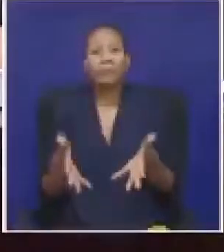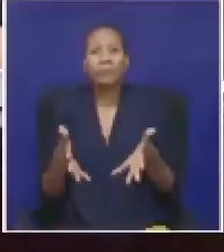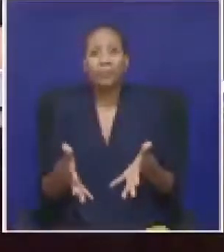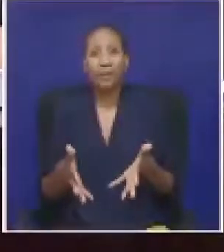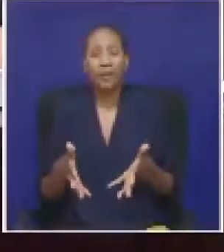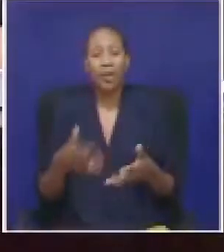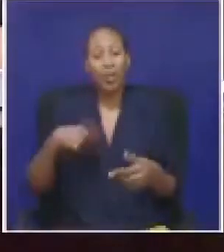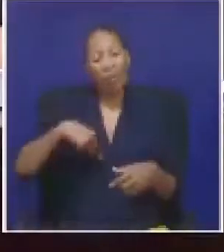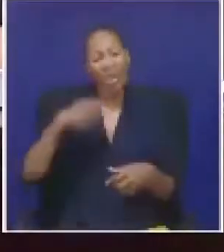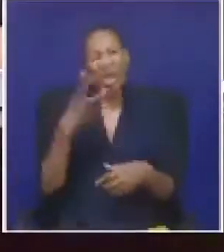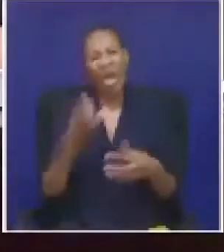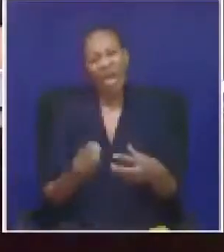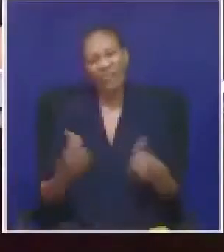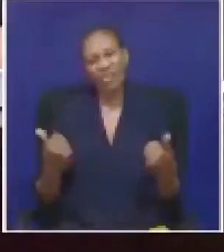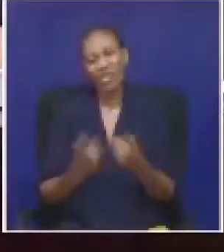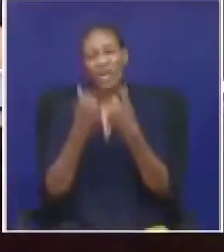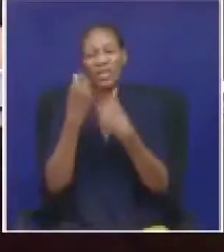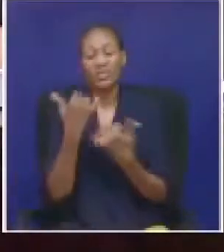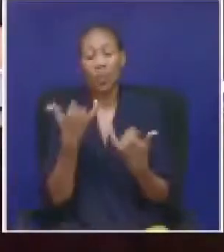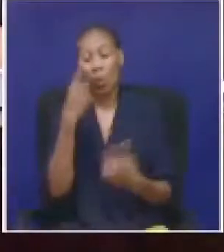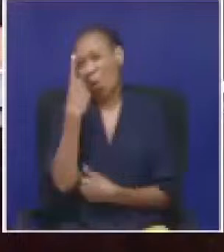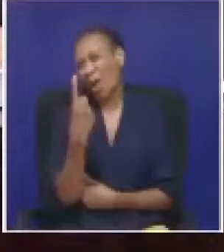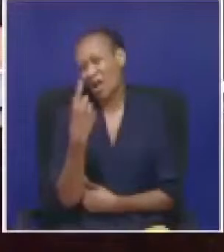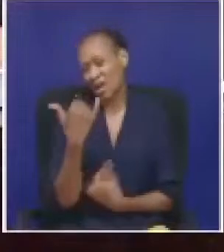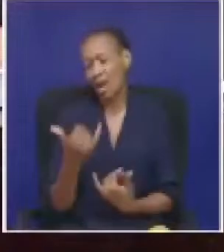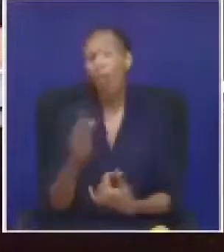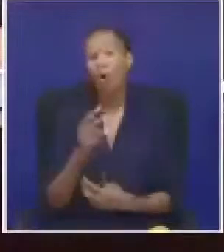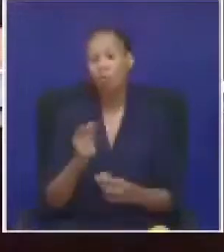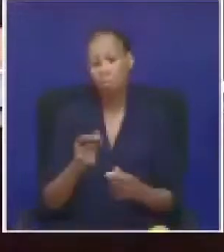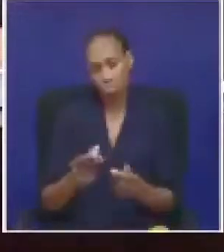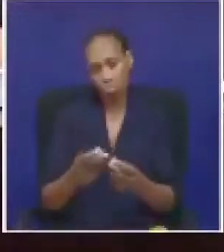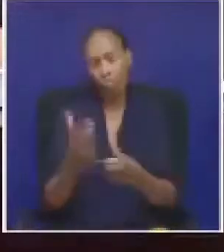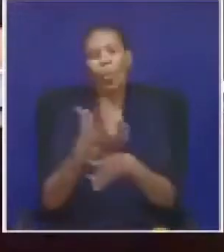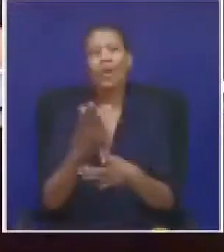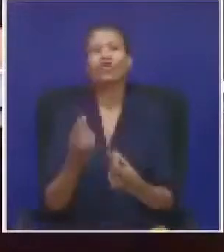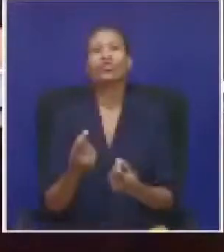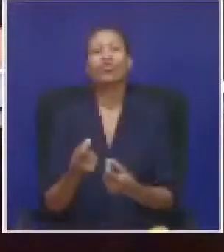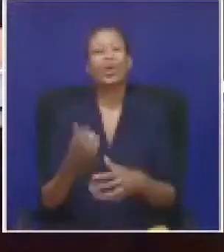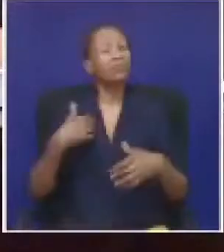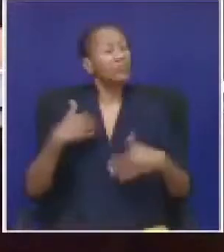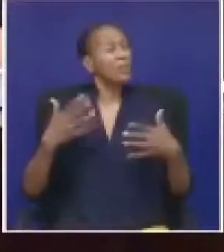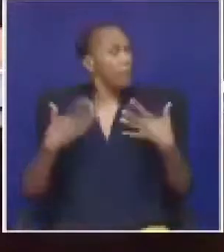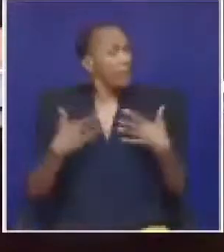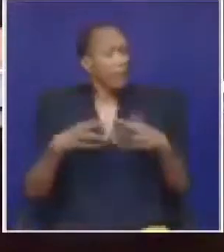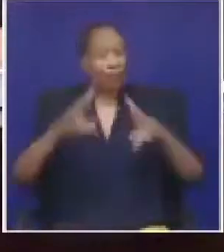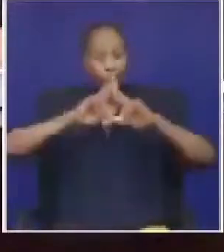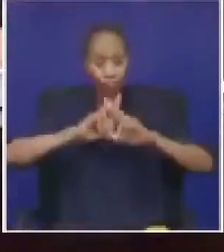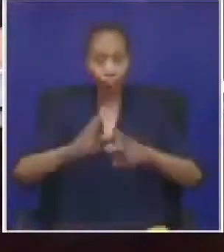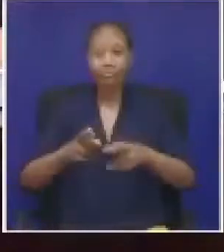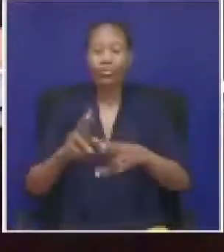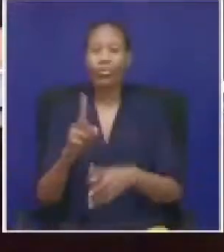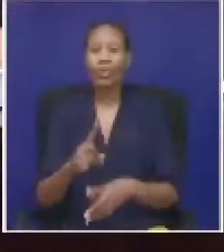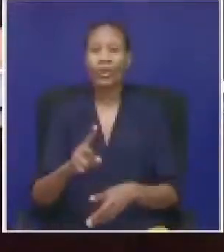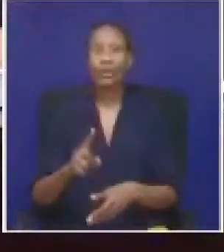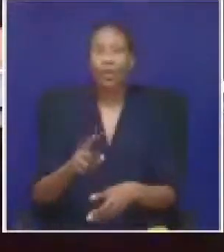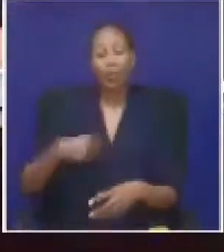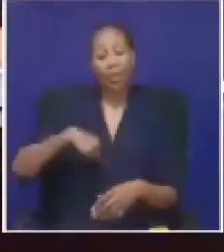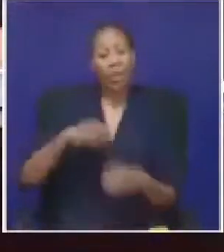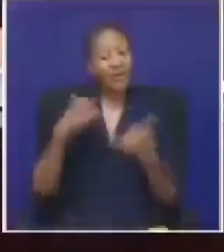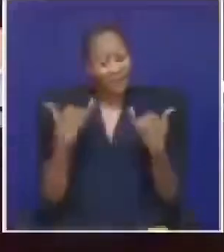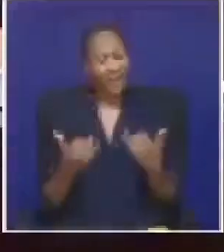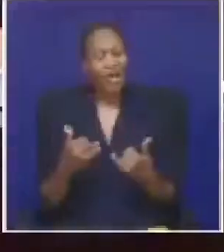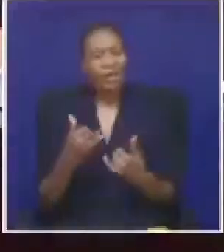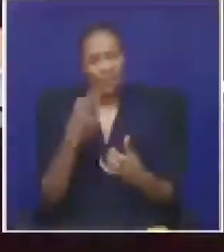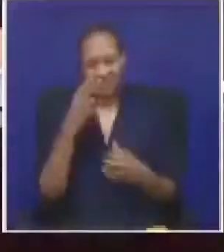only challenge is that we need to move faster. And I'm happy to report that we're beginning to see a